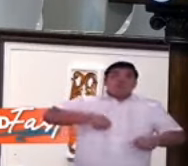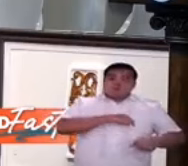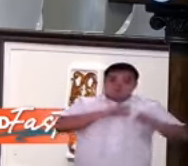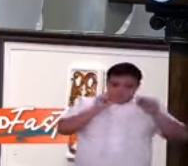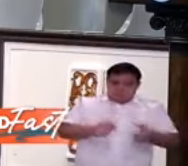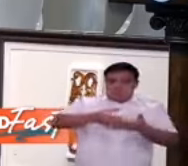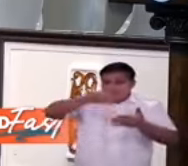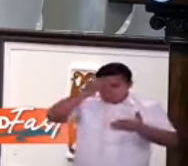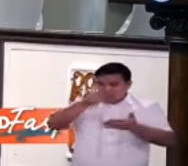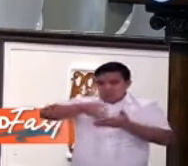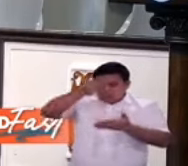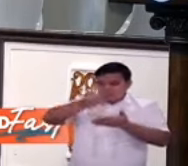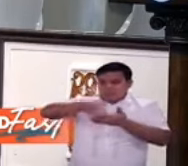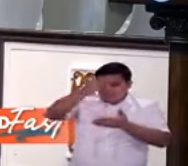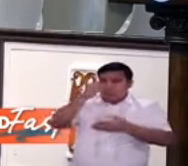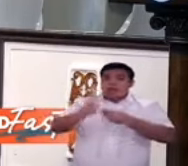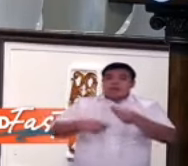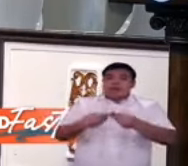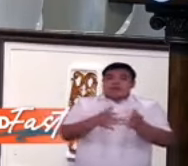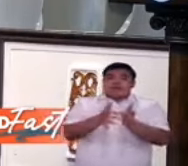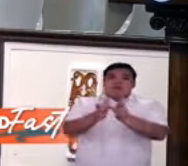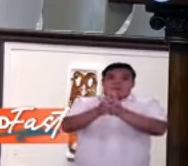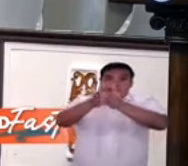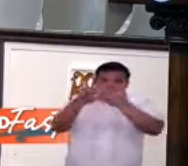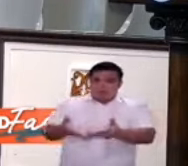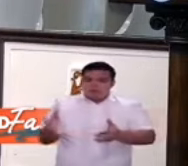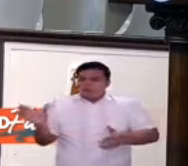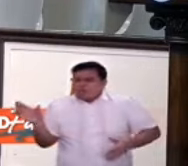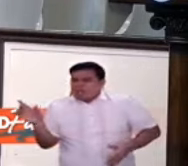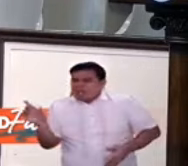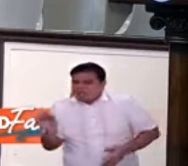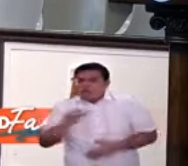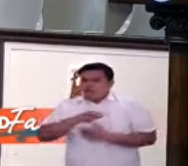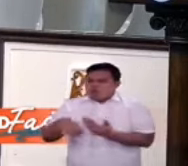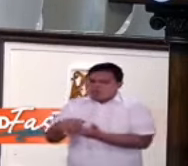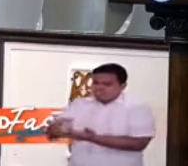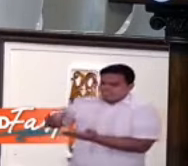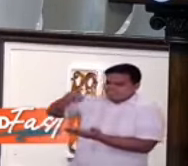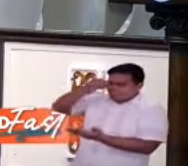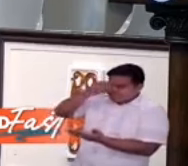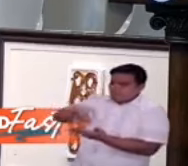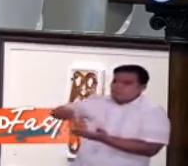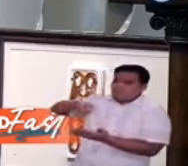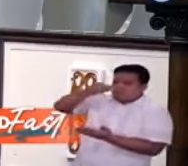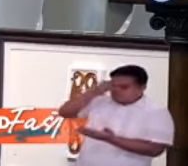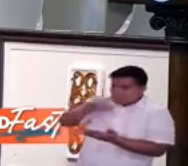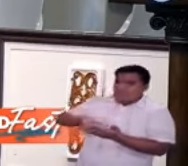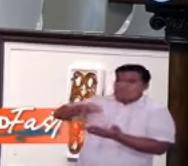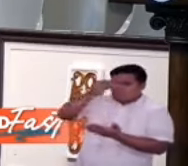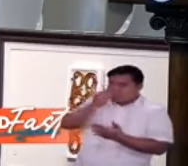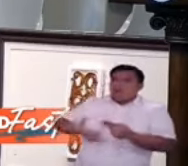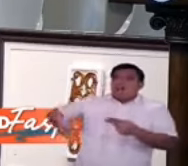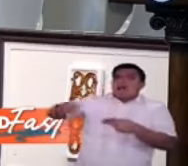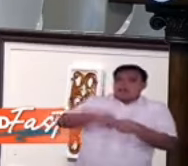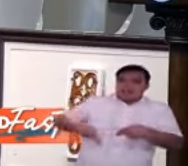learn bits and pieces of the Word of God in smaller scales, ginagmay, so that can add